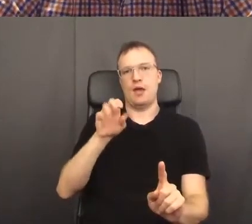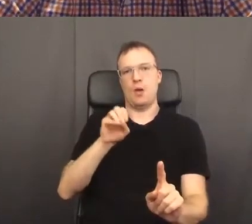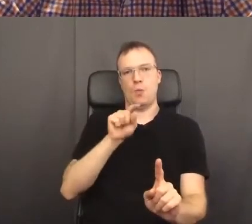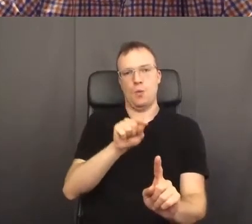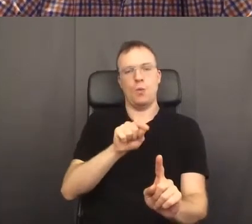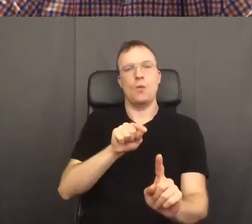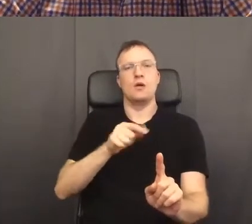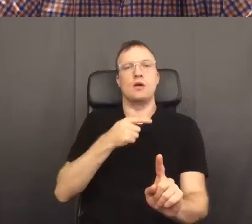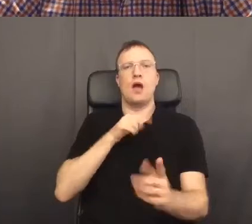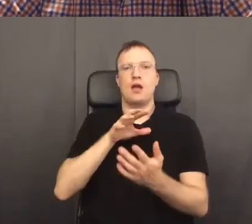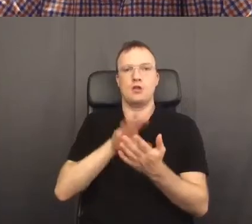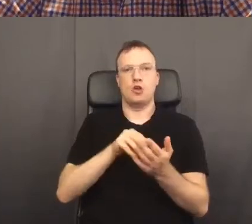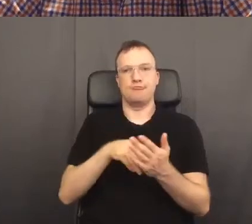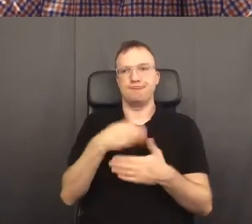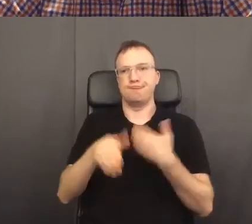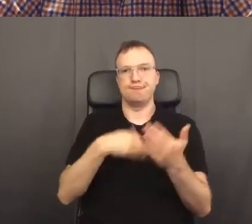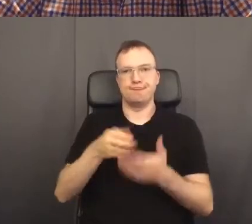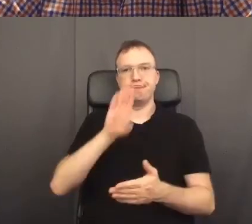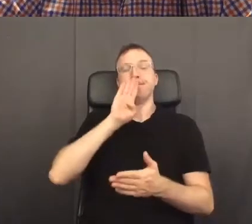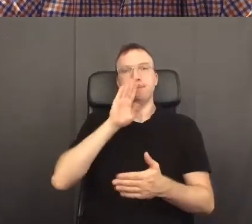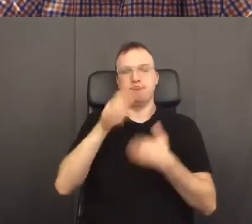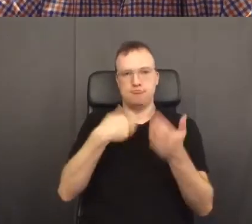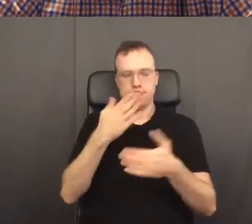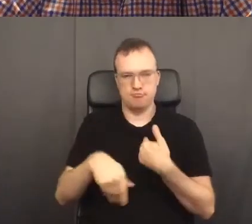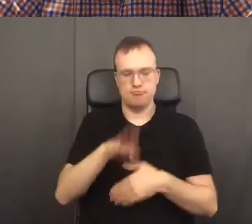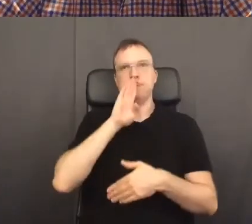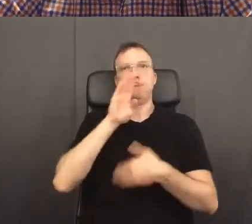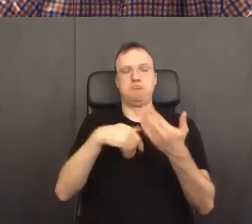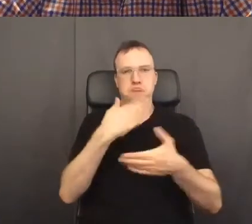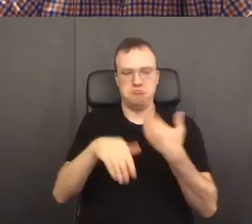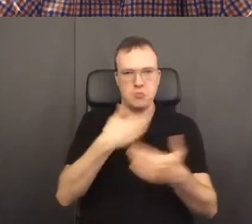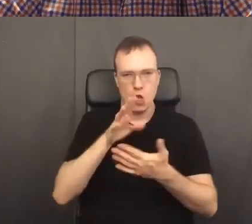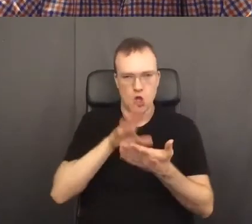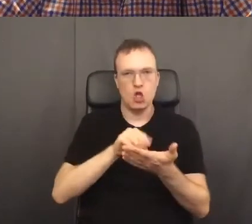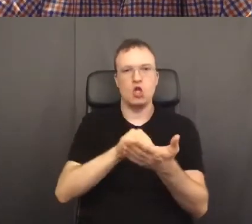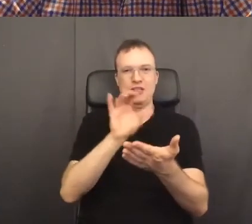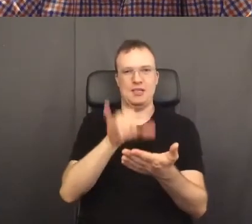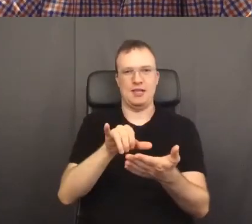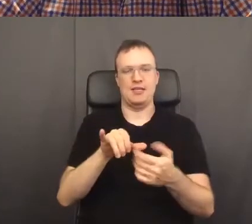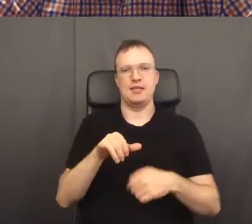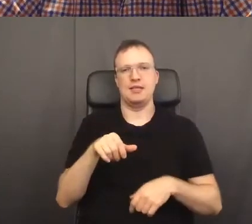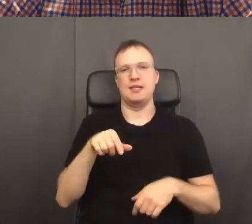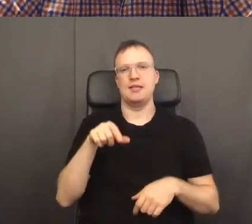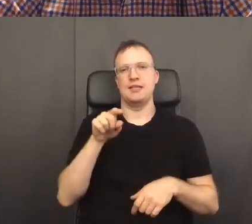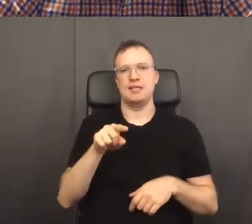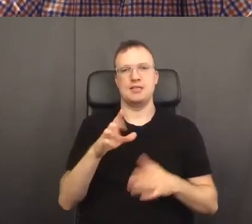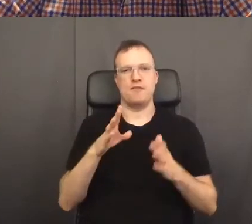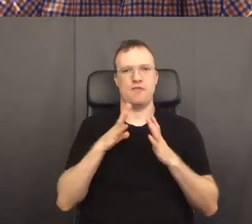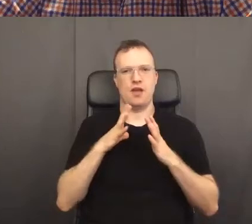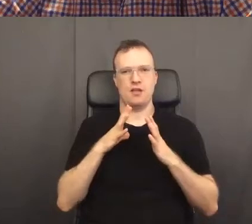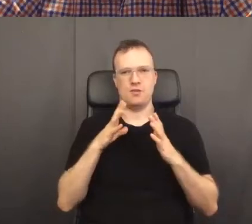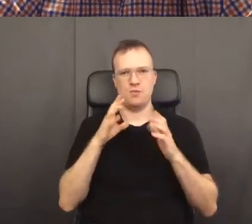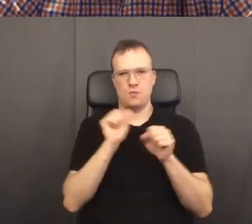I learned as I went. So is this working right now?